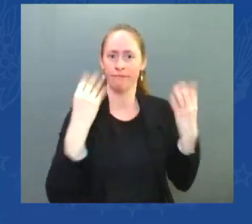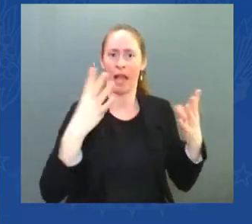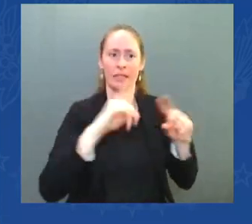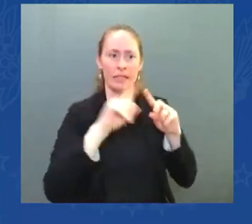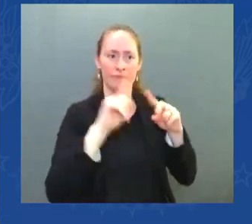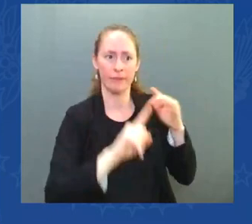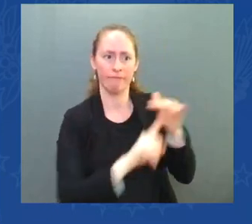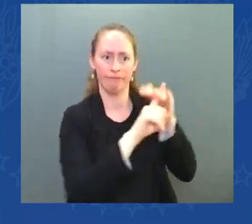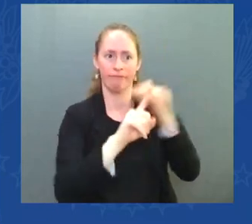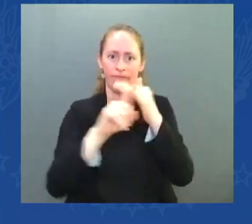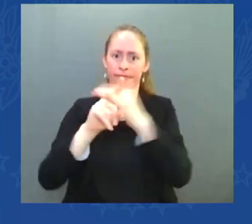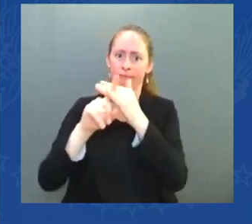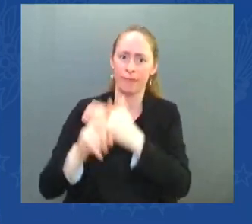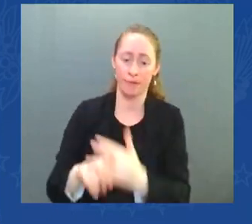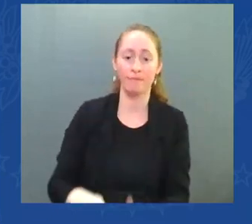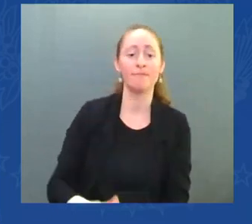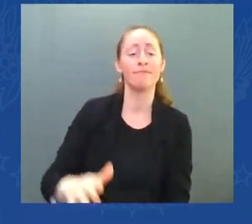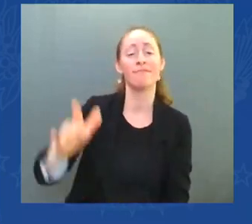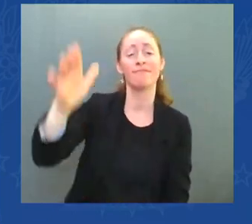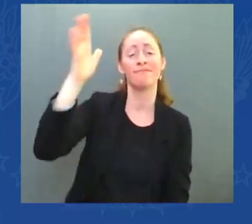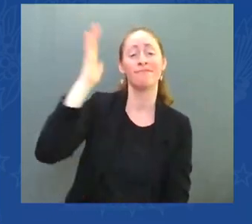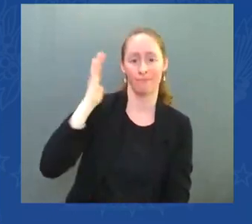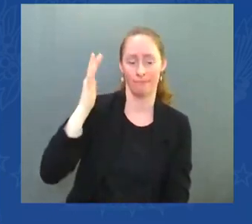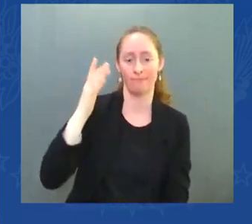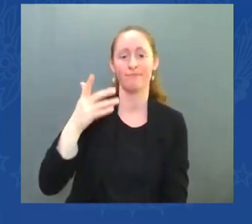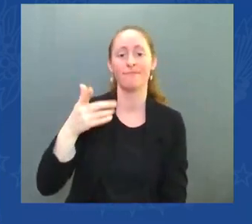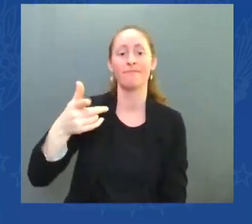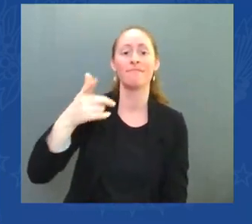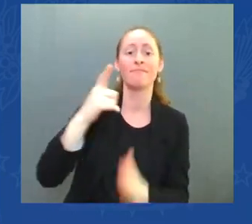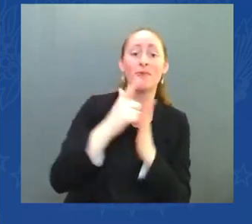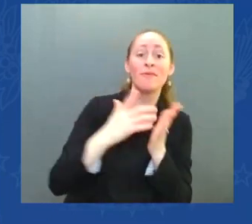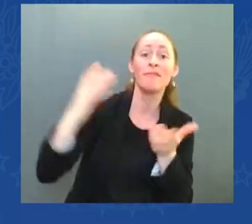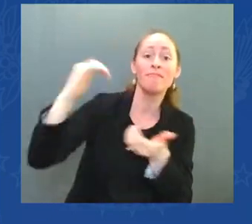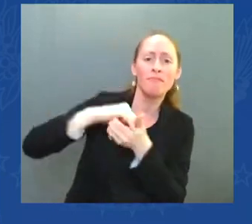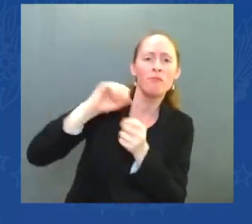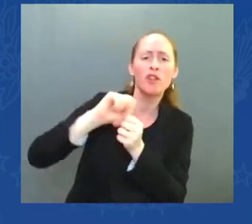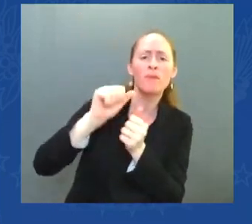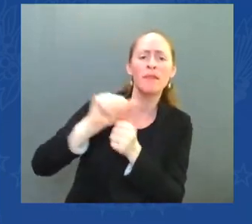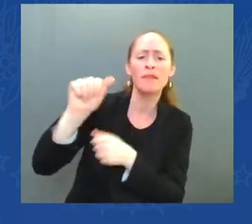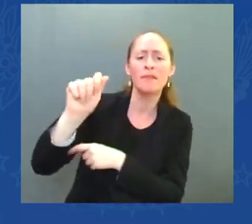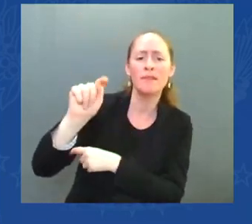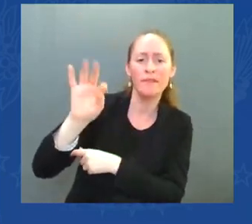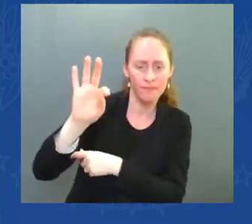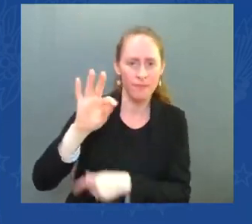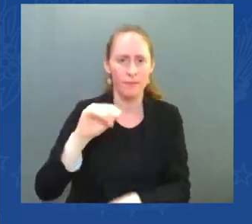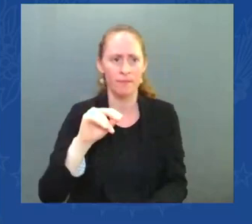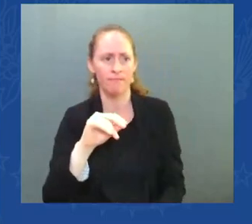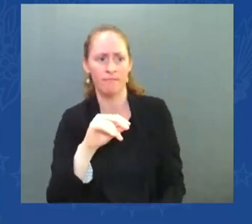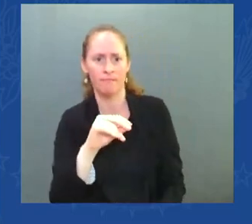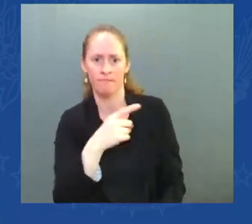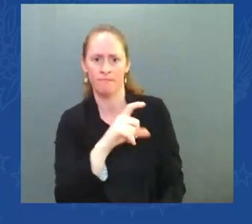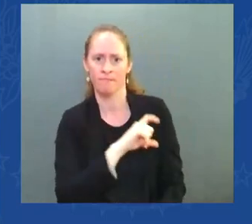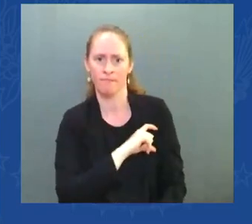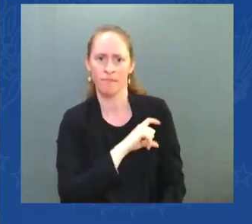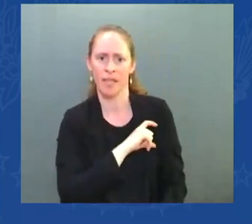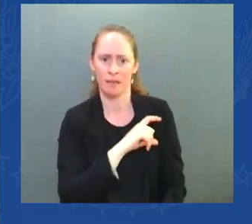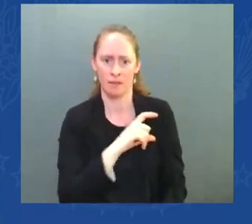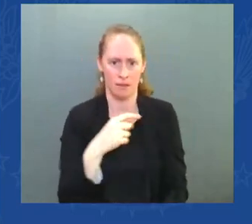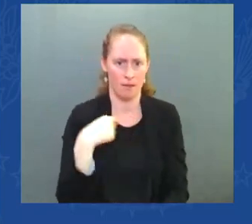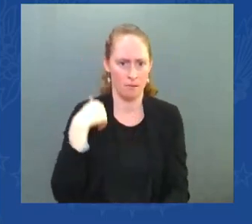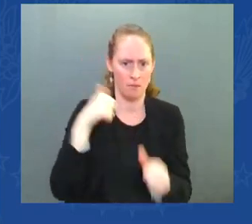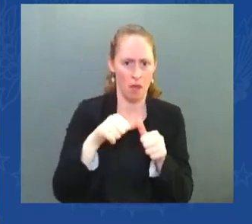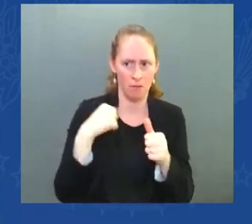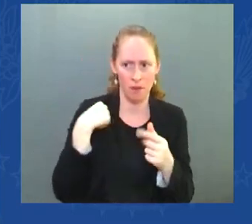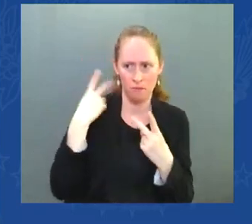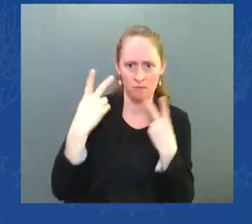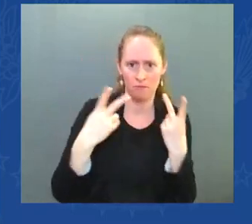they doggedly investigated and brought a case involving the deadliest home arson in Cleveland history. Killed 9